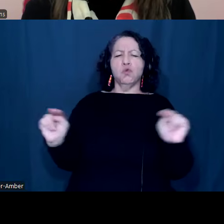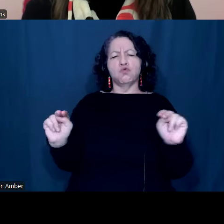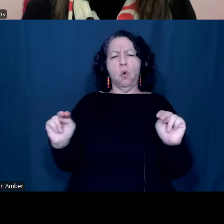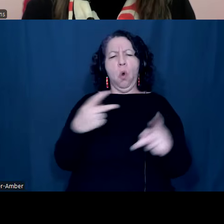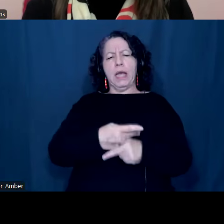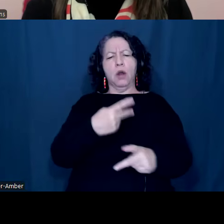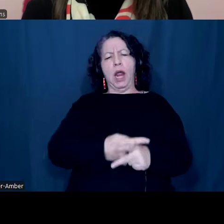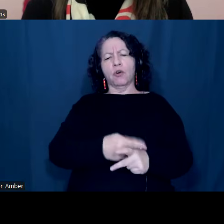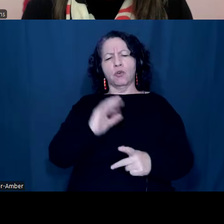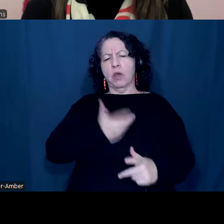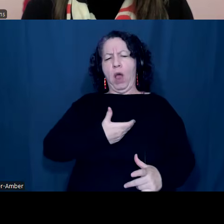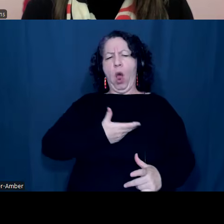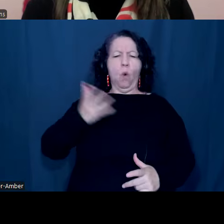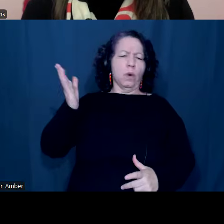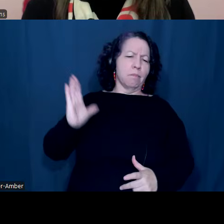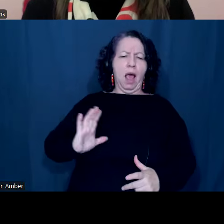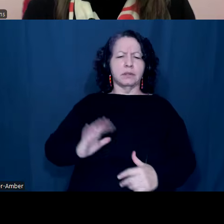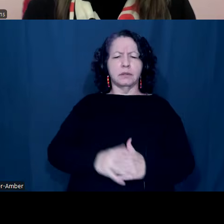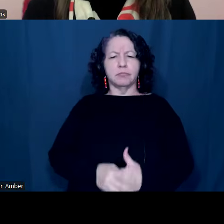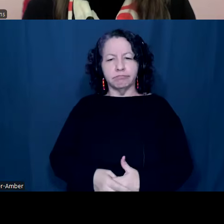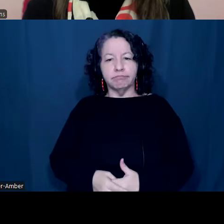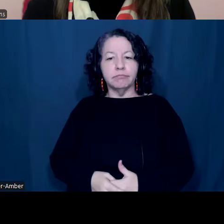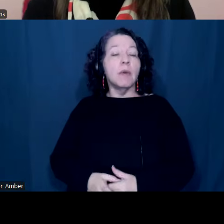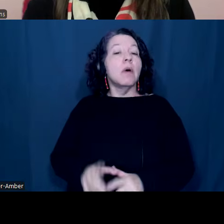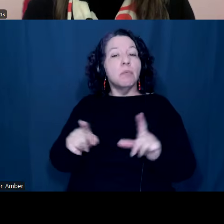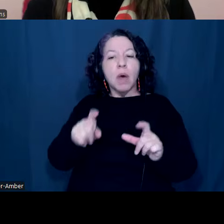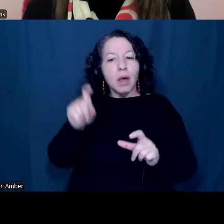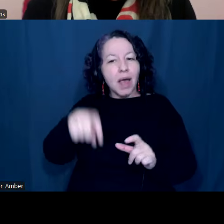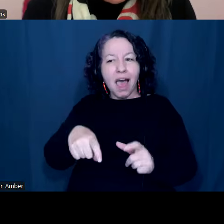the past. But we have to ask,